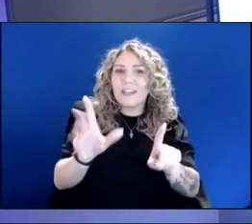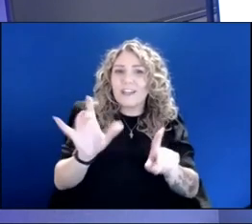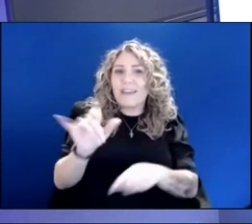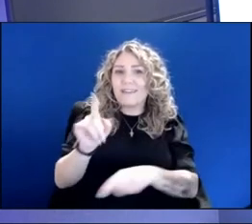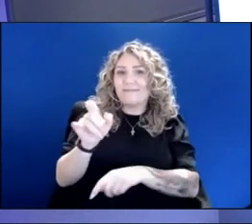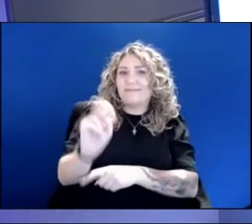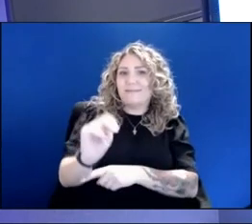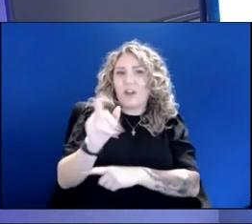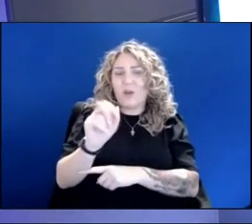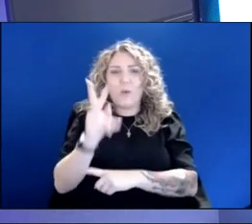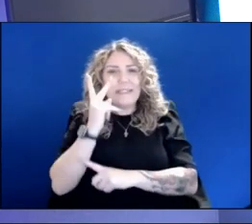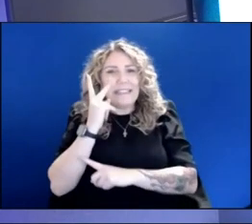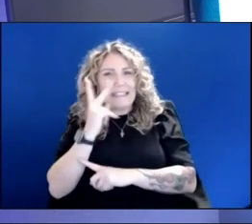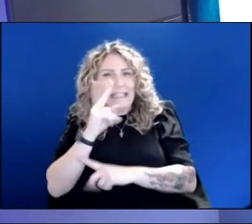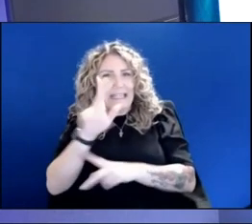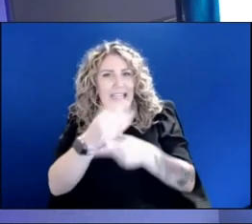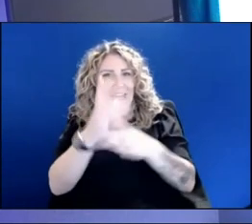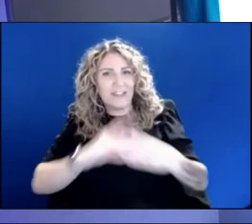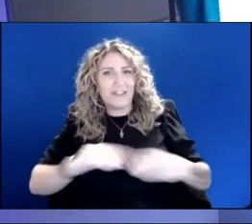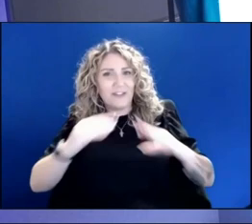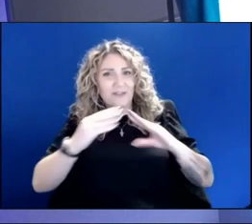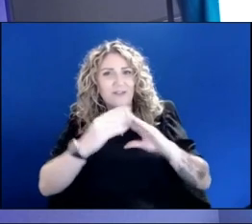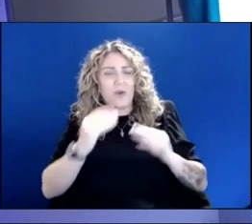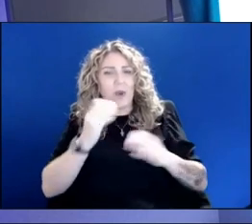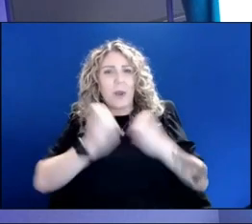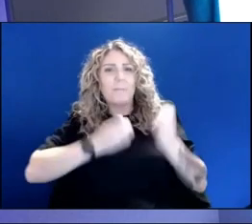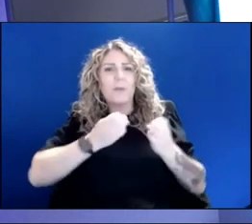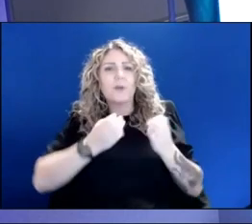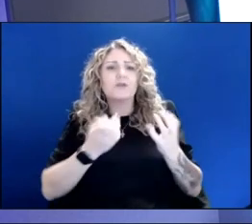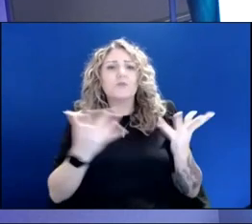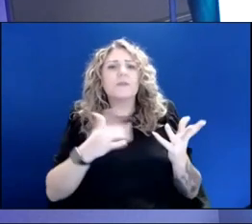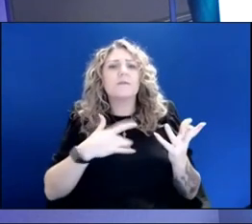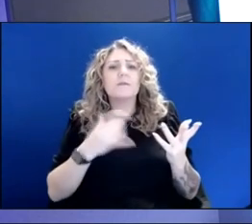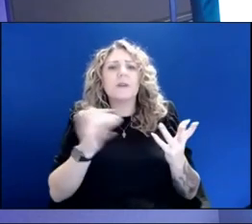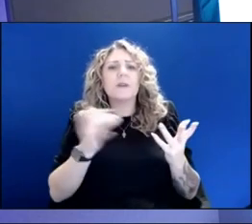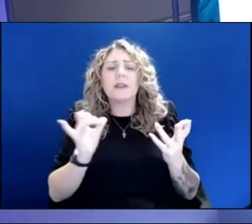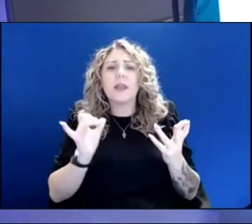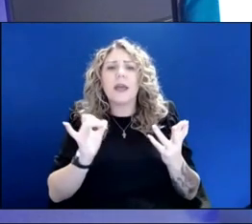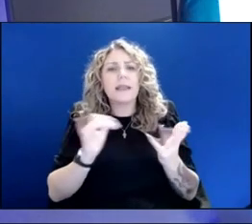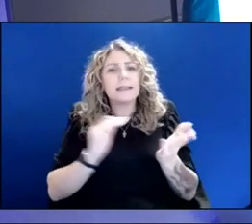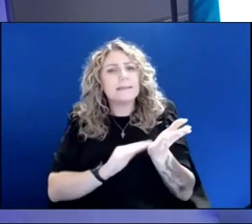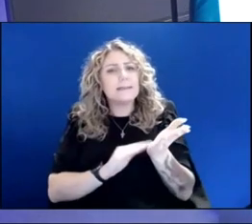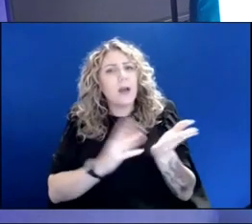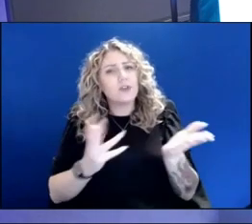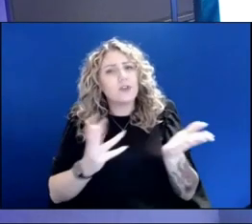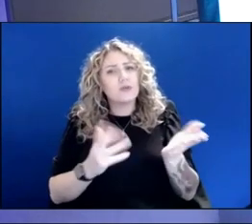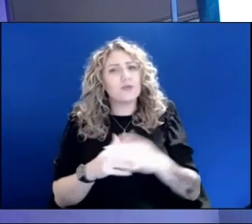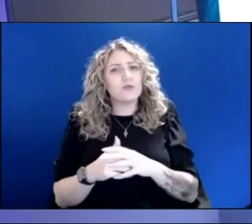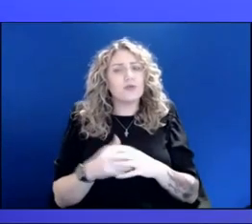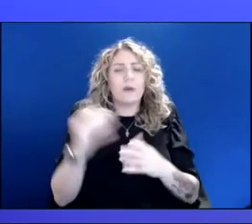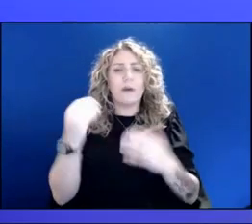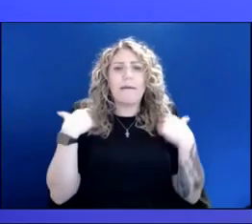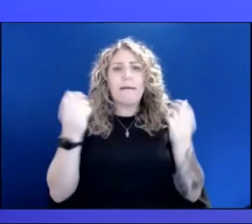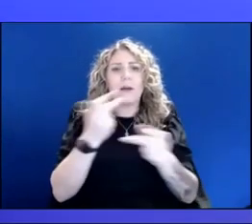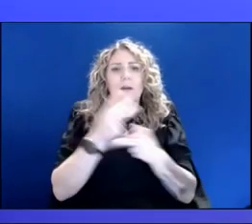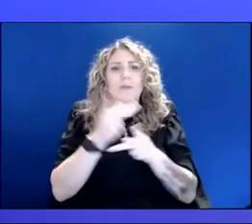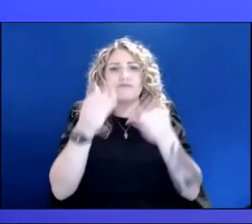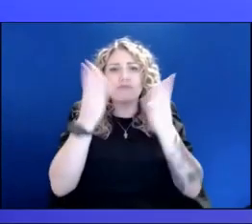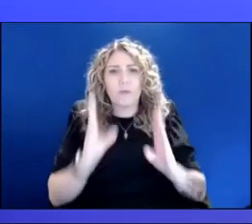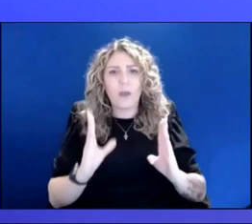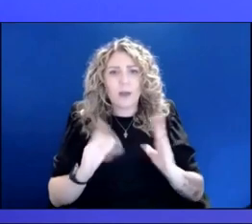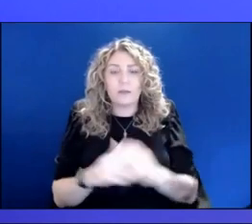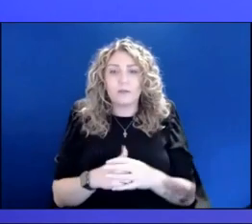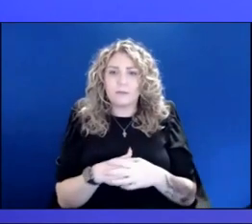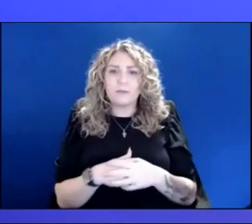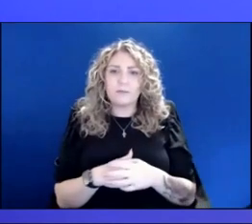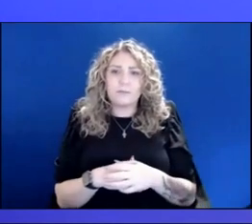of stories? Emotionally, what's that like for you as a physician and a healthcare provider? I think it's one of the